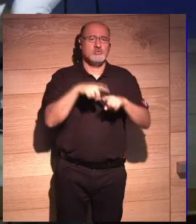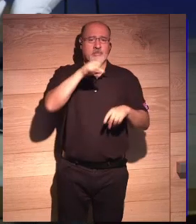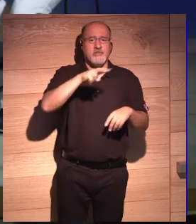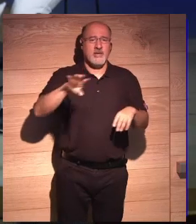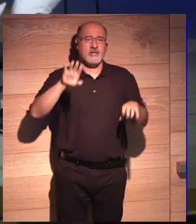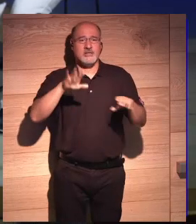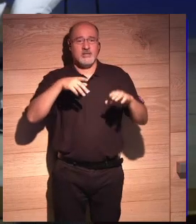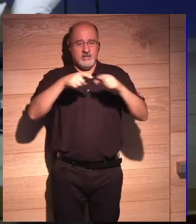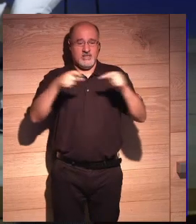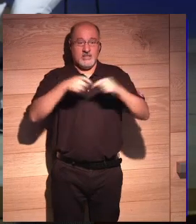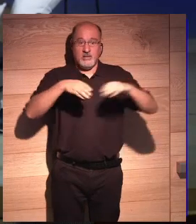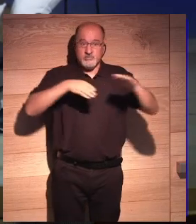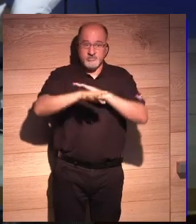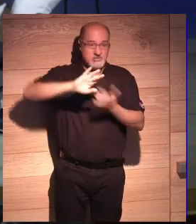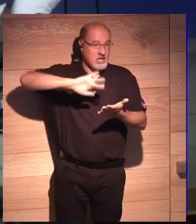months